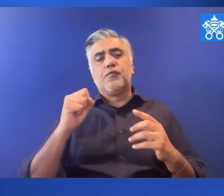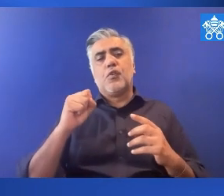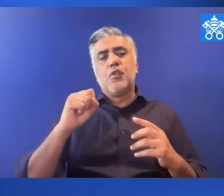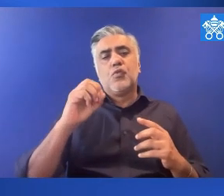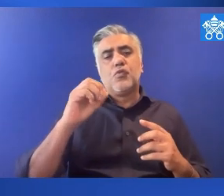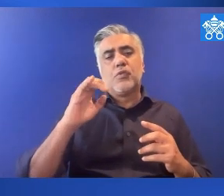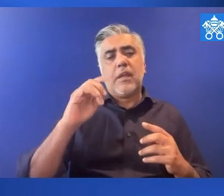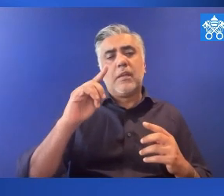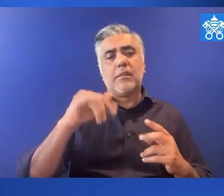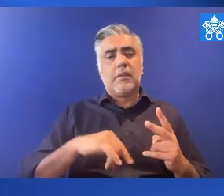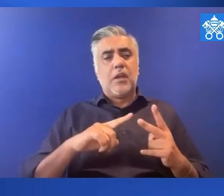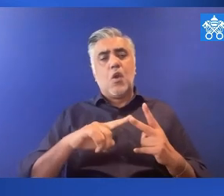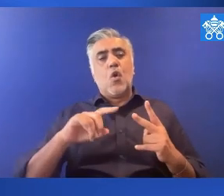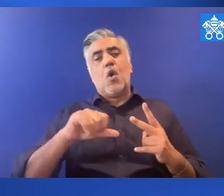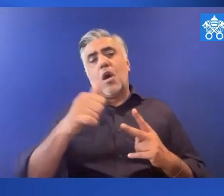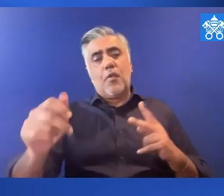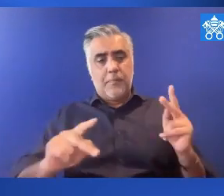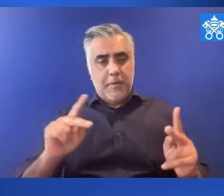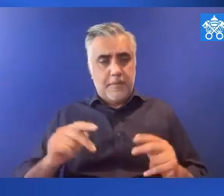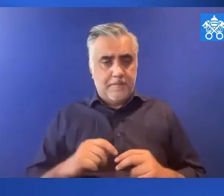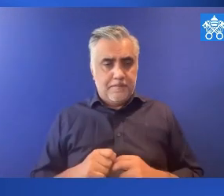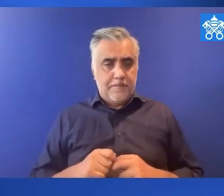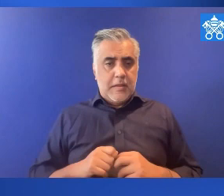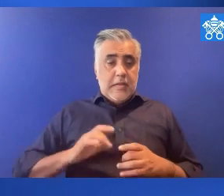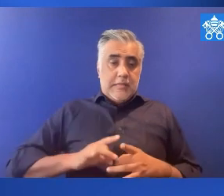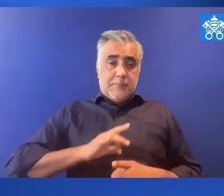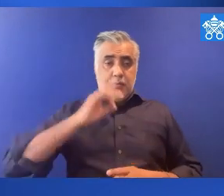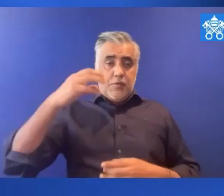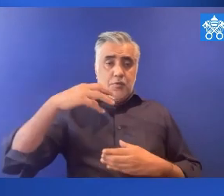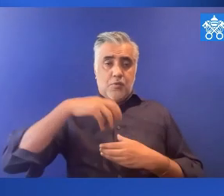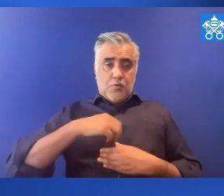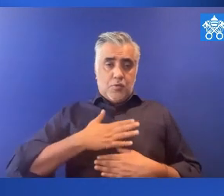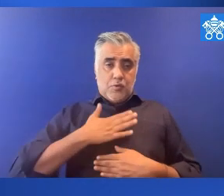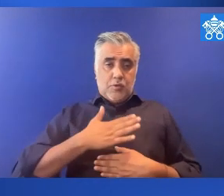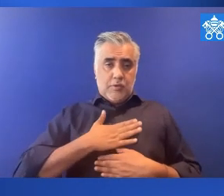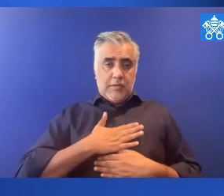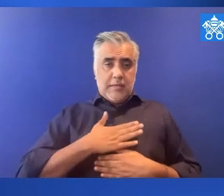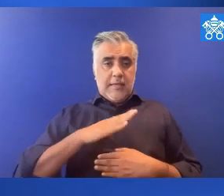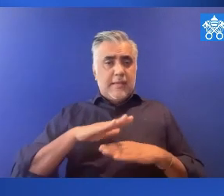pushes you forward towards the service of others, the society, people.